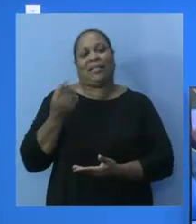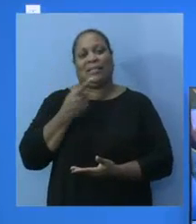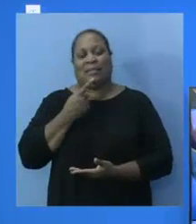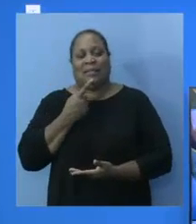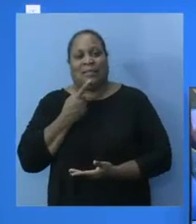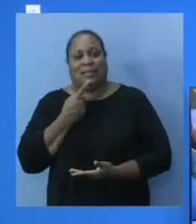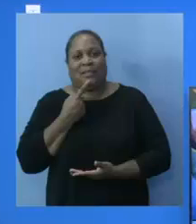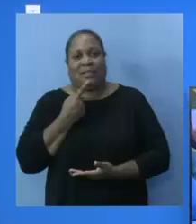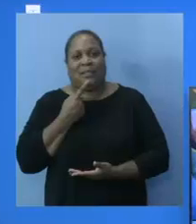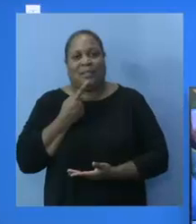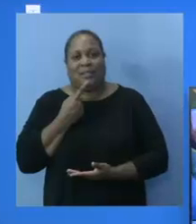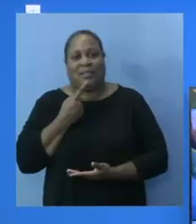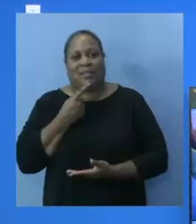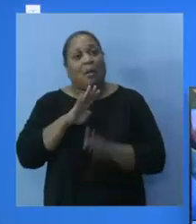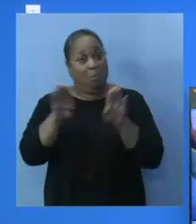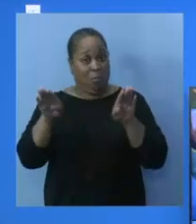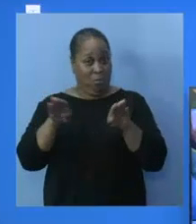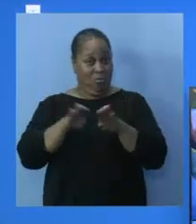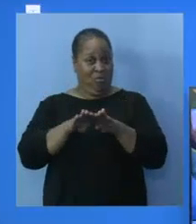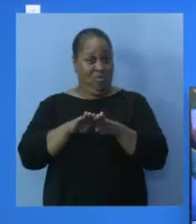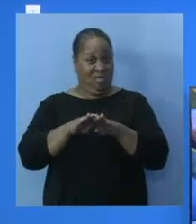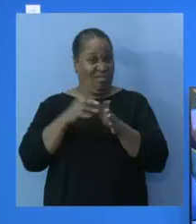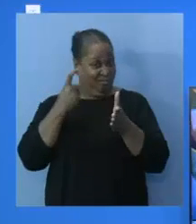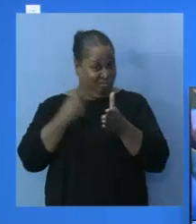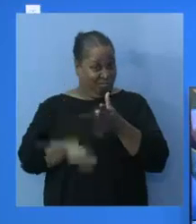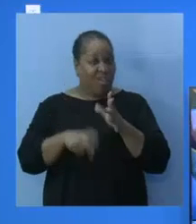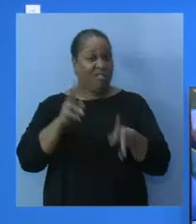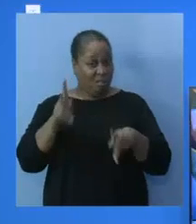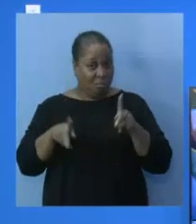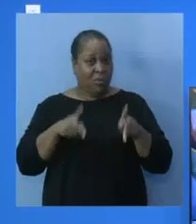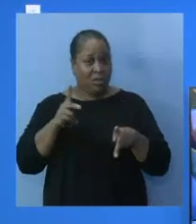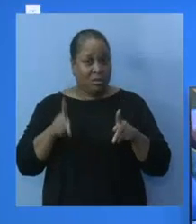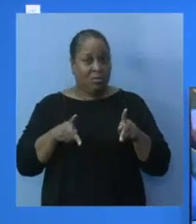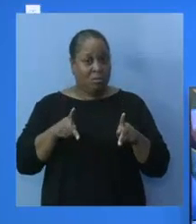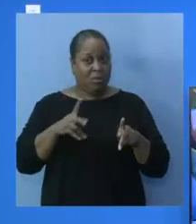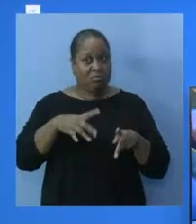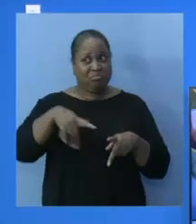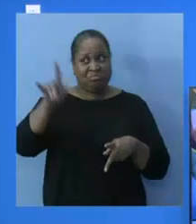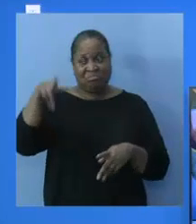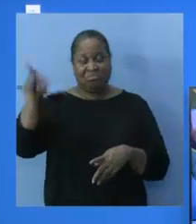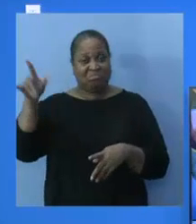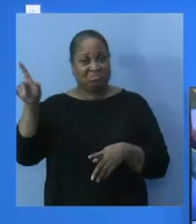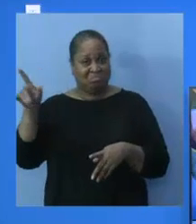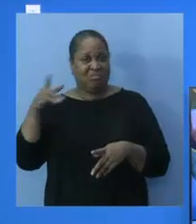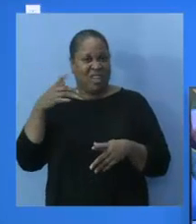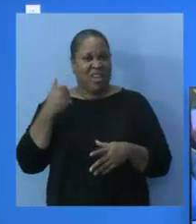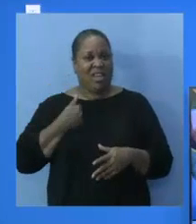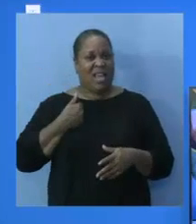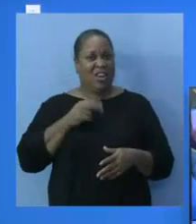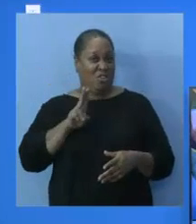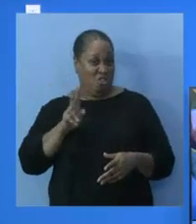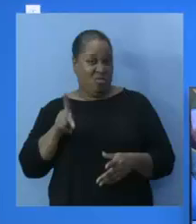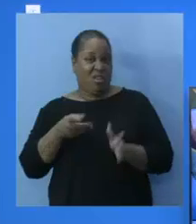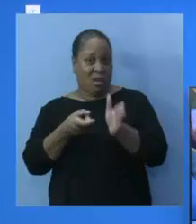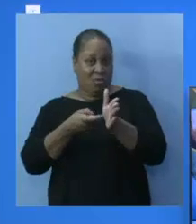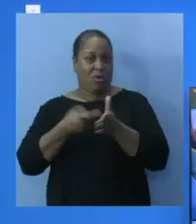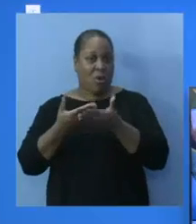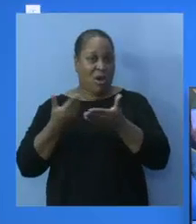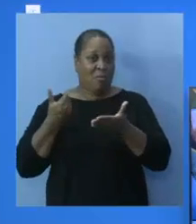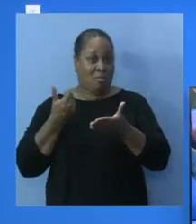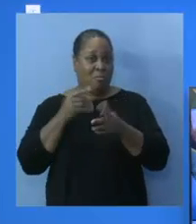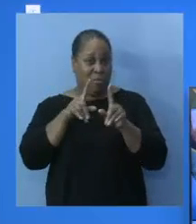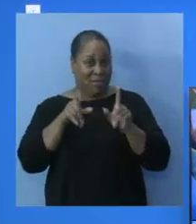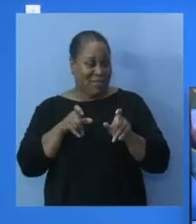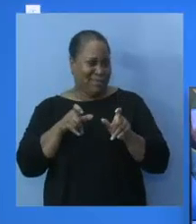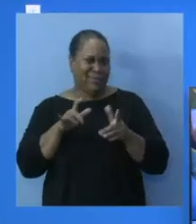that Bermuda's looking at charging people who are going on vacation, because also Canada and the UK are requiring pre-test.